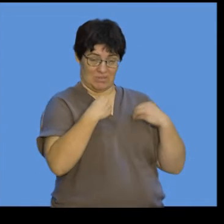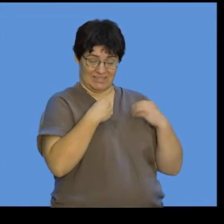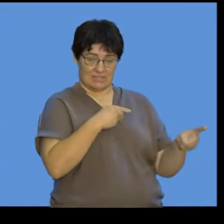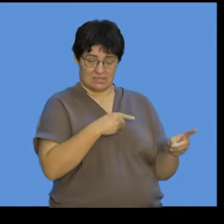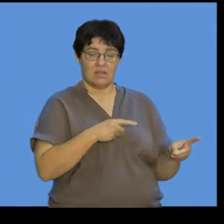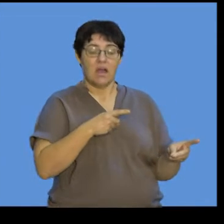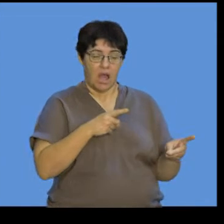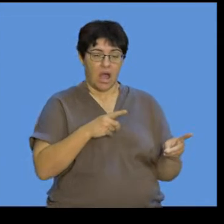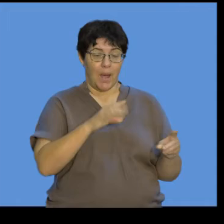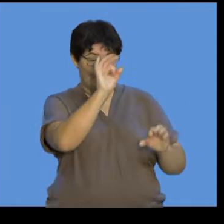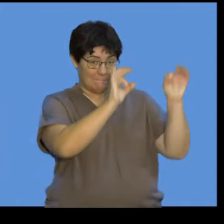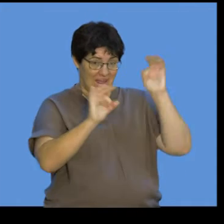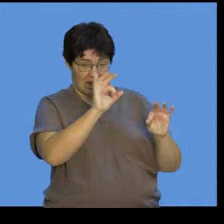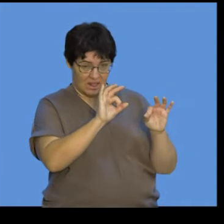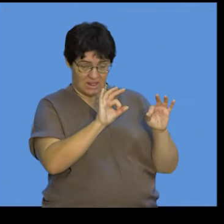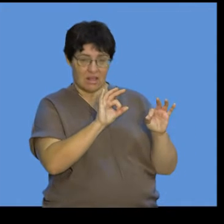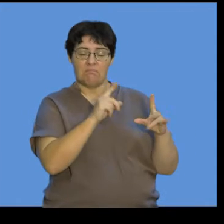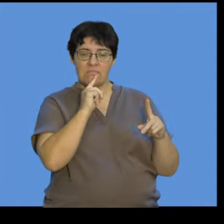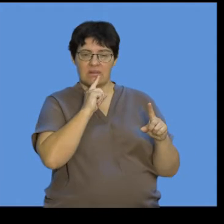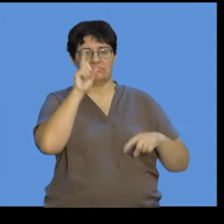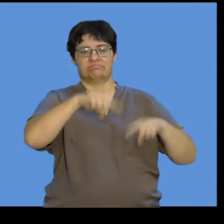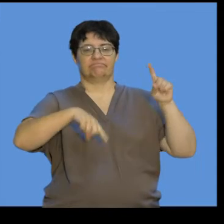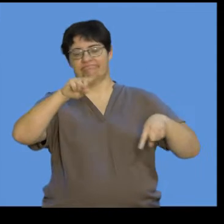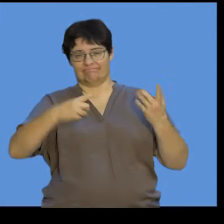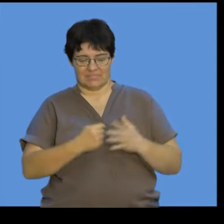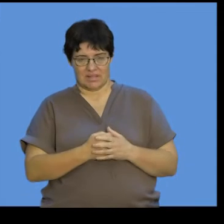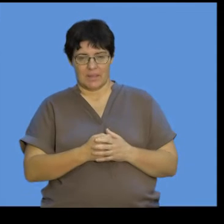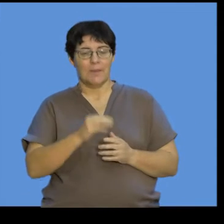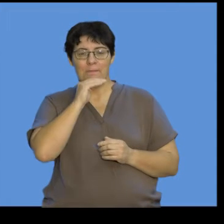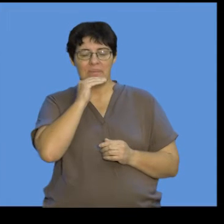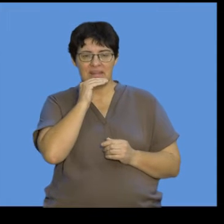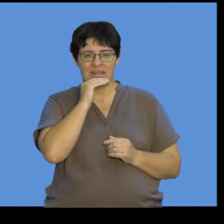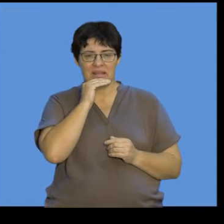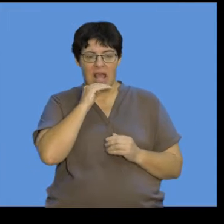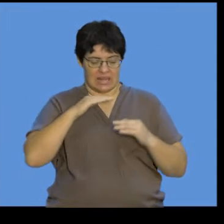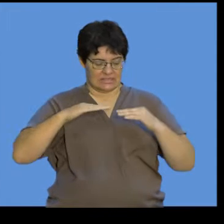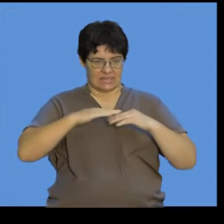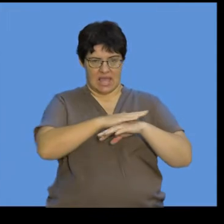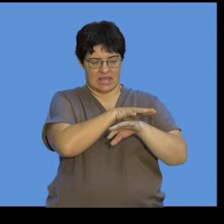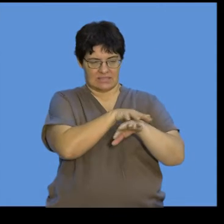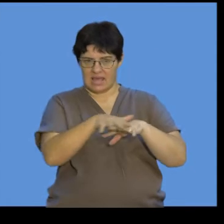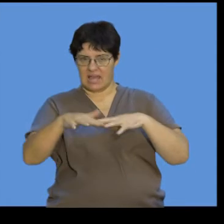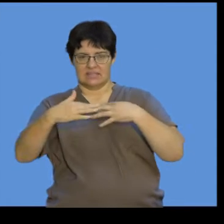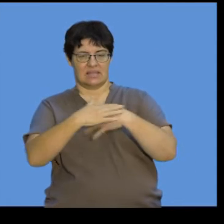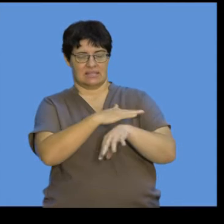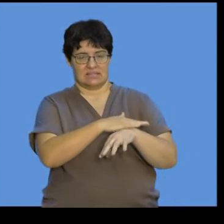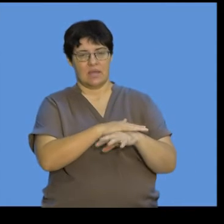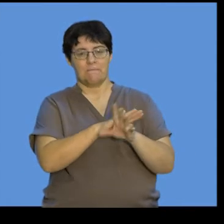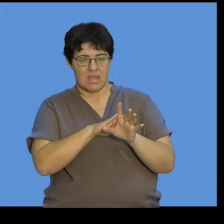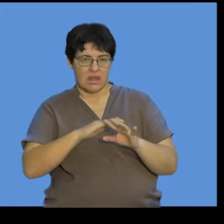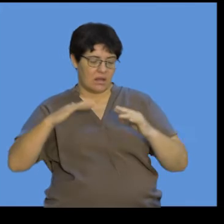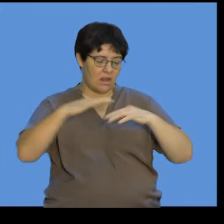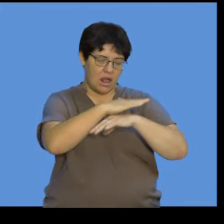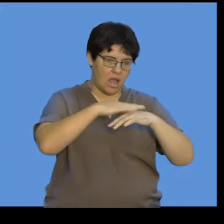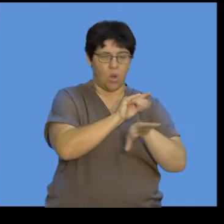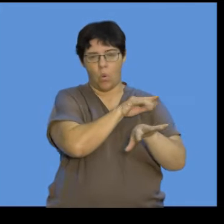the movement of particles is random. So when we say there is random movement, we're saying it is haphazard. There is no sense of